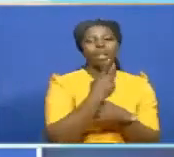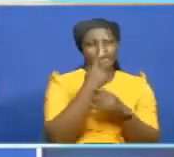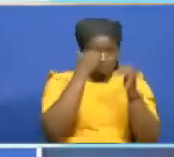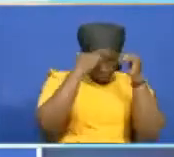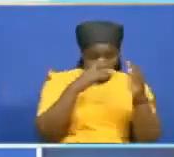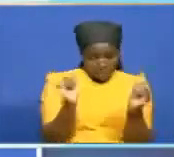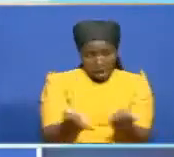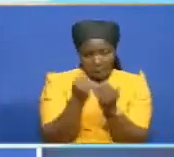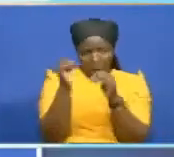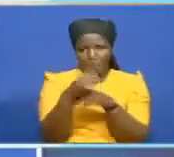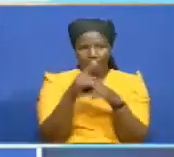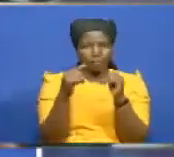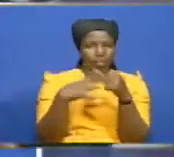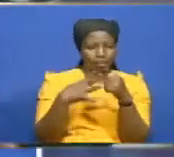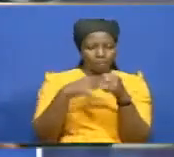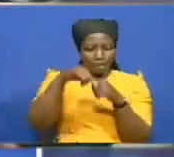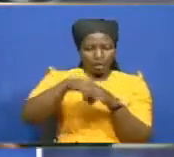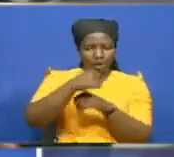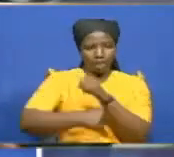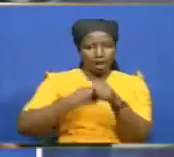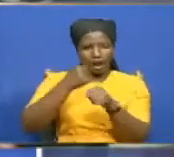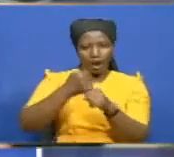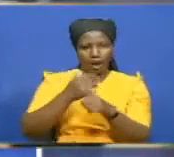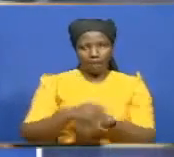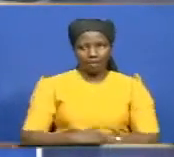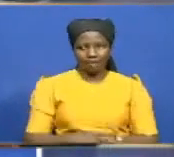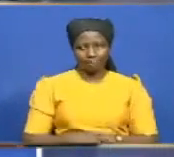in September this year.